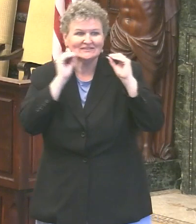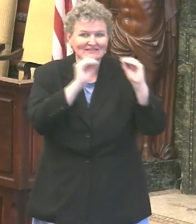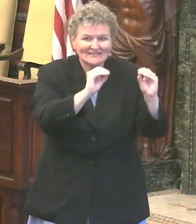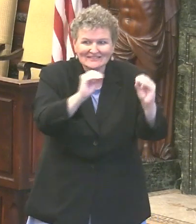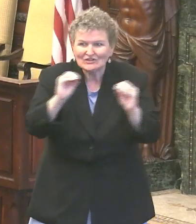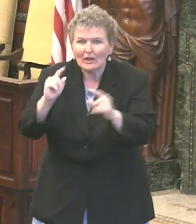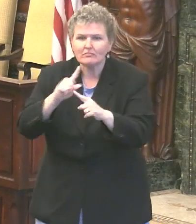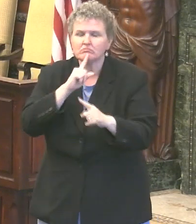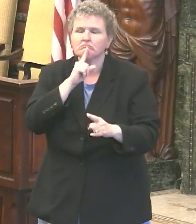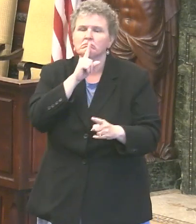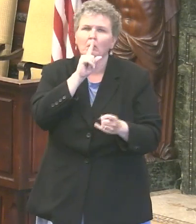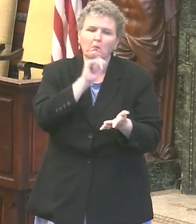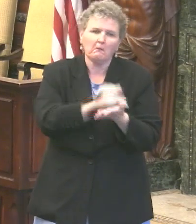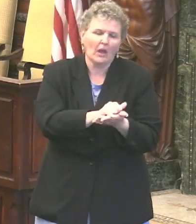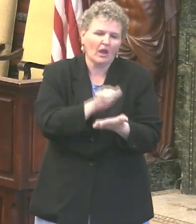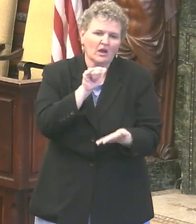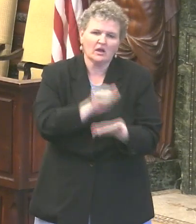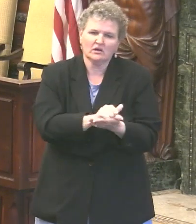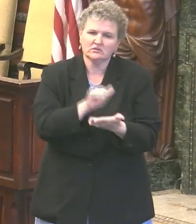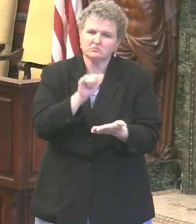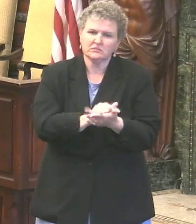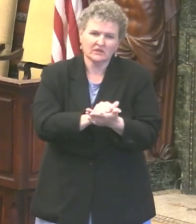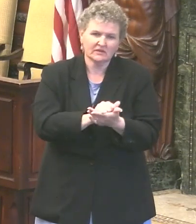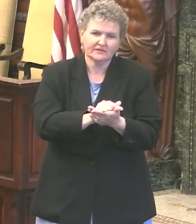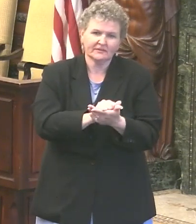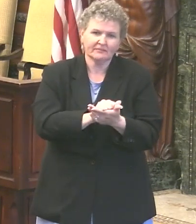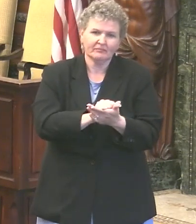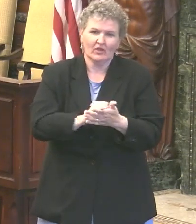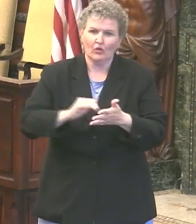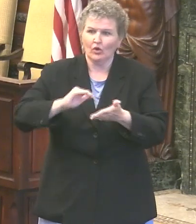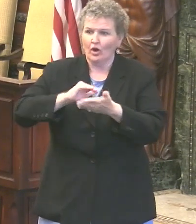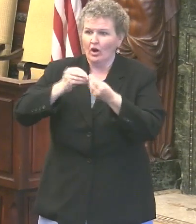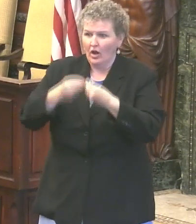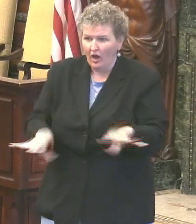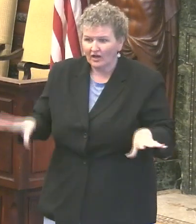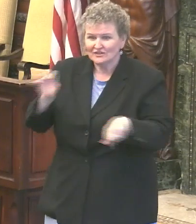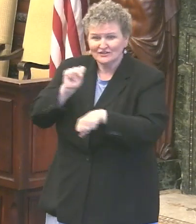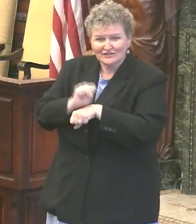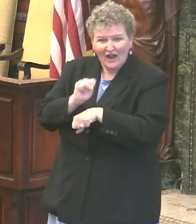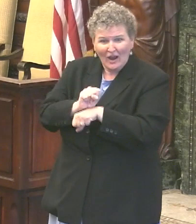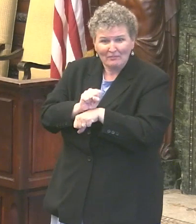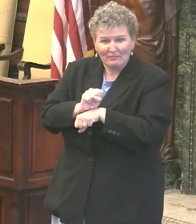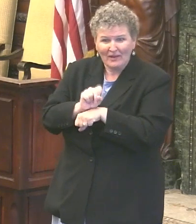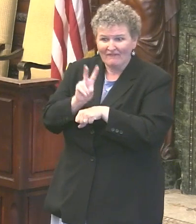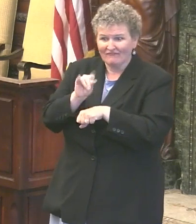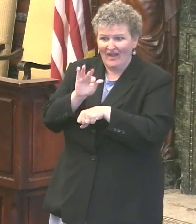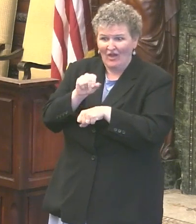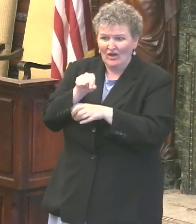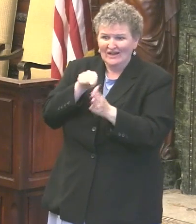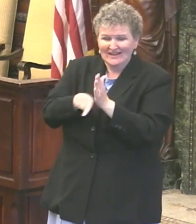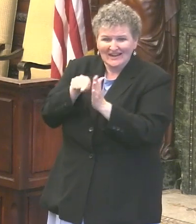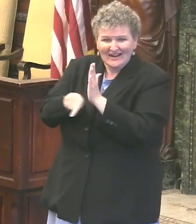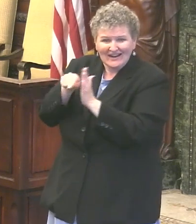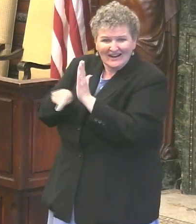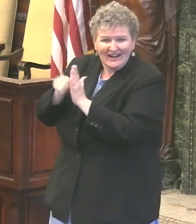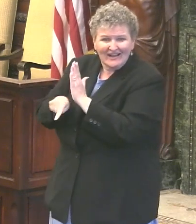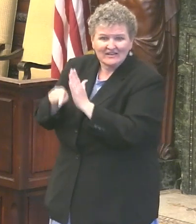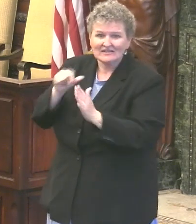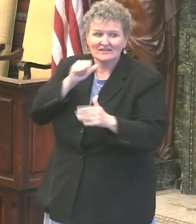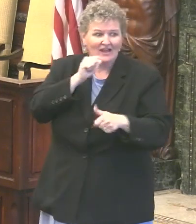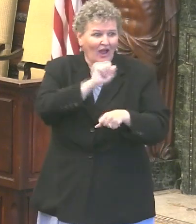health consequences to those job losses too. This virus kills, but unemployment also is associated with increased mortality.